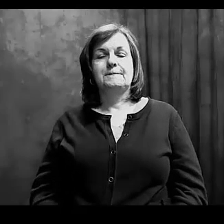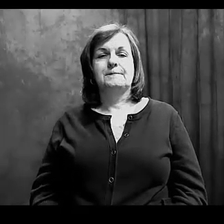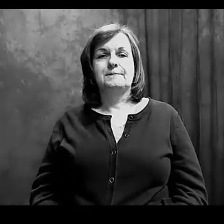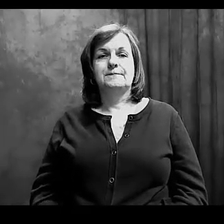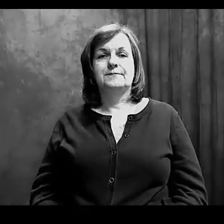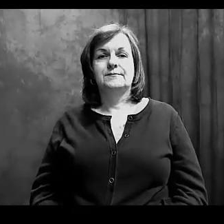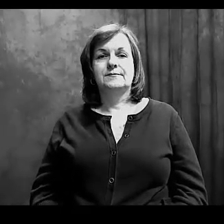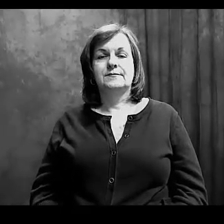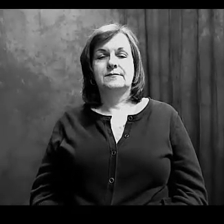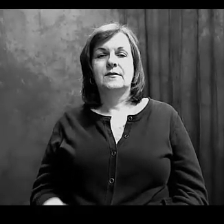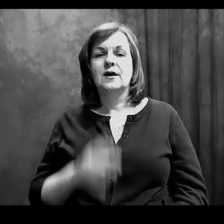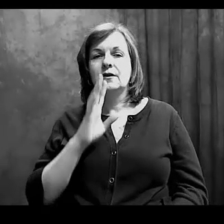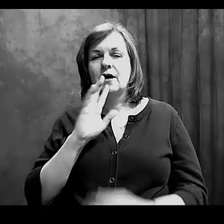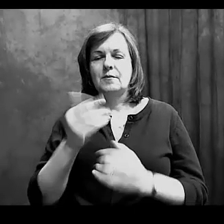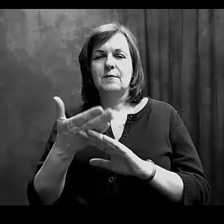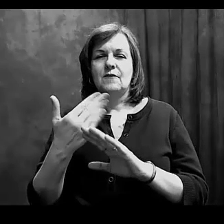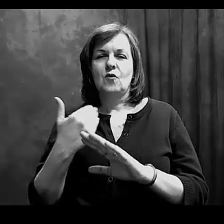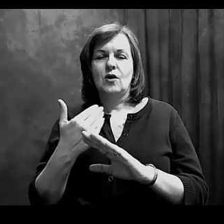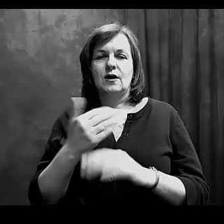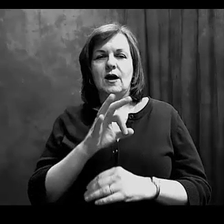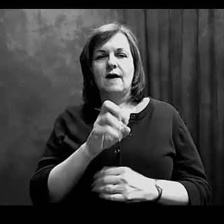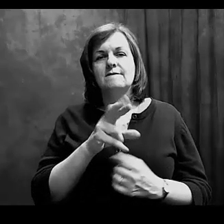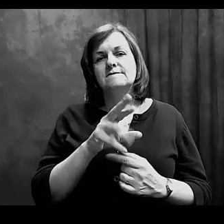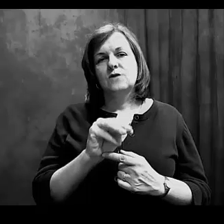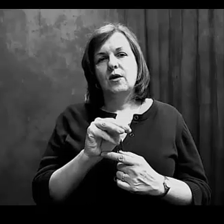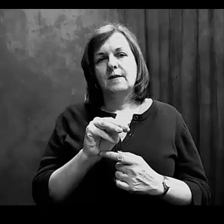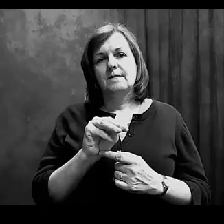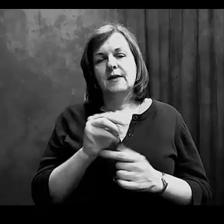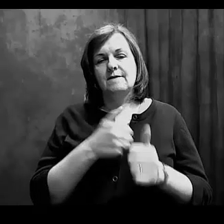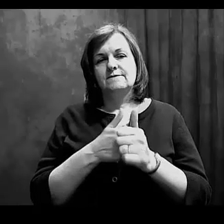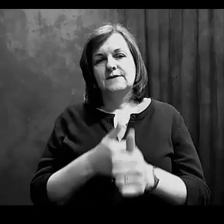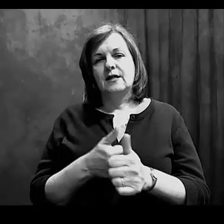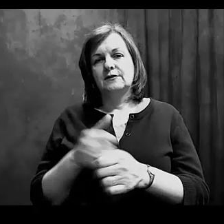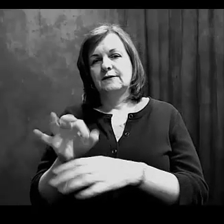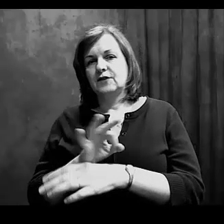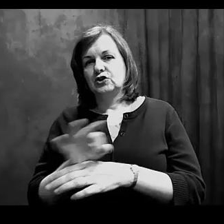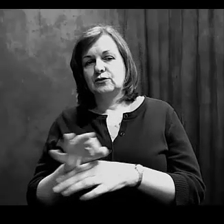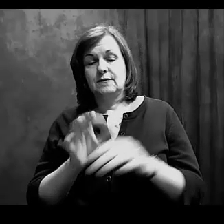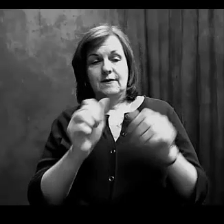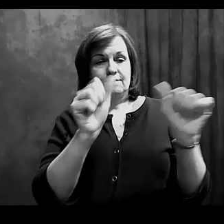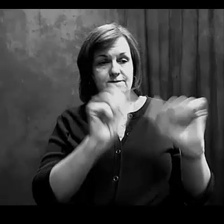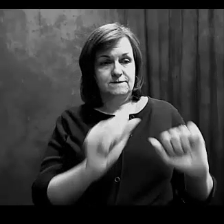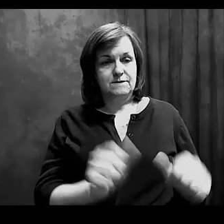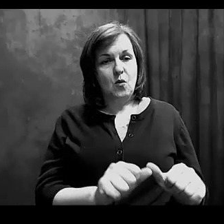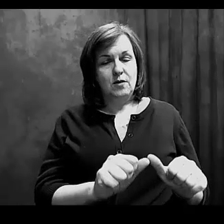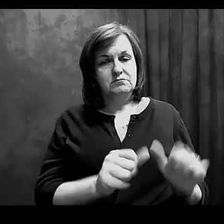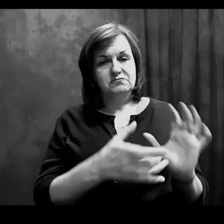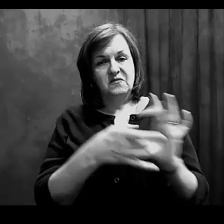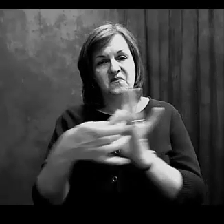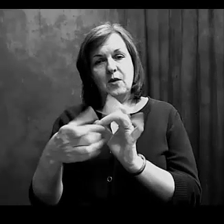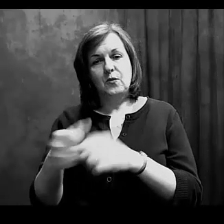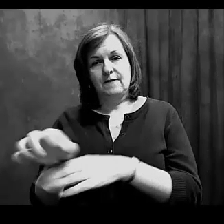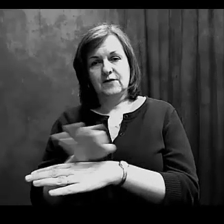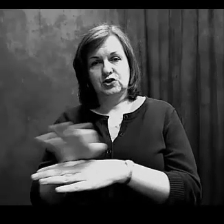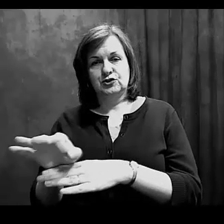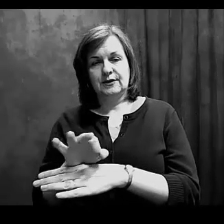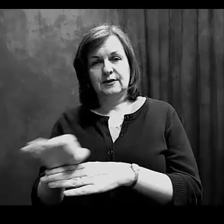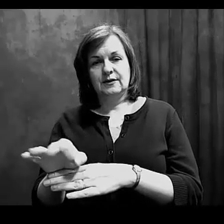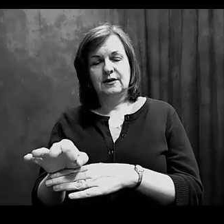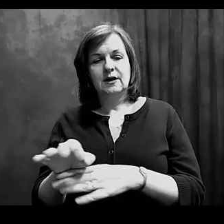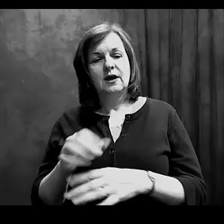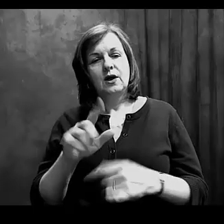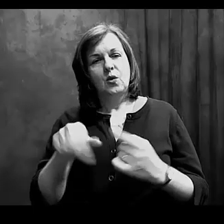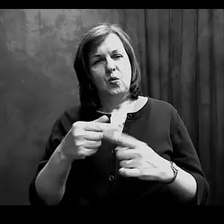have mentioned the idea before of form follows function. So when we look at an organism being shaped a particular